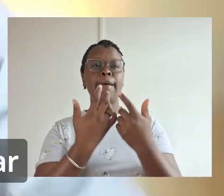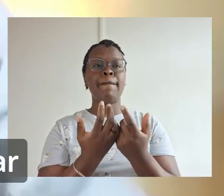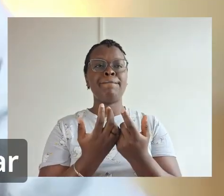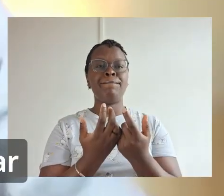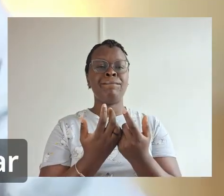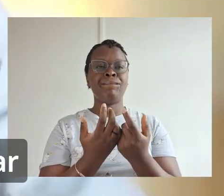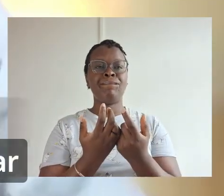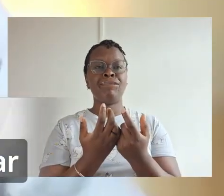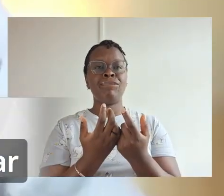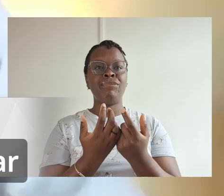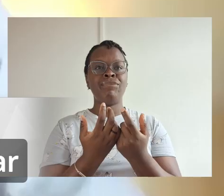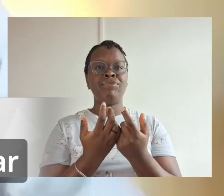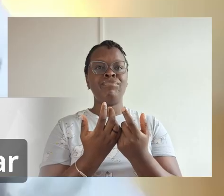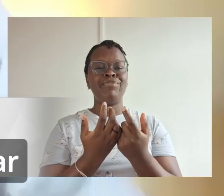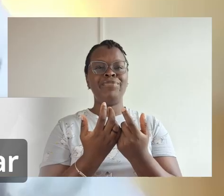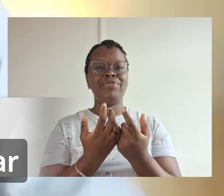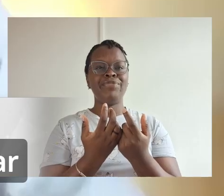a